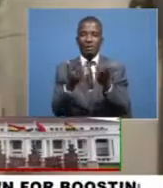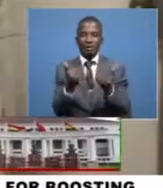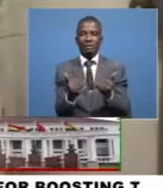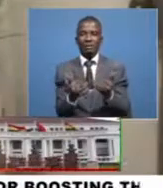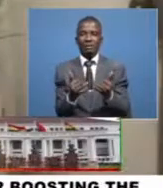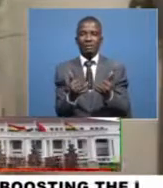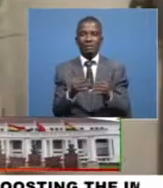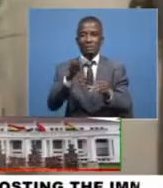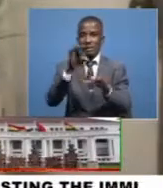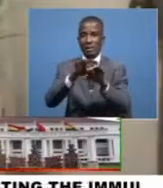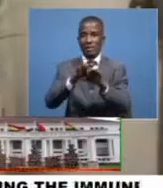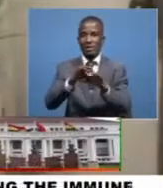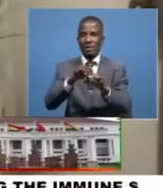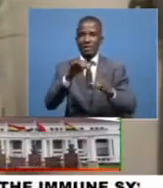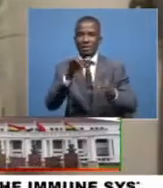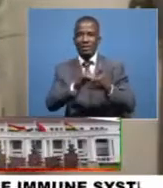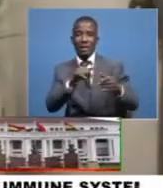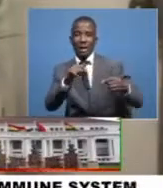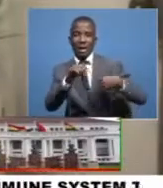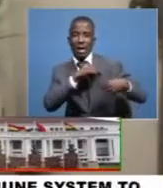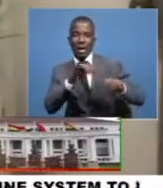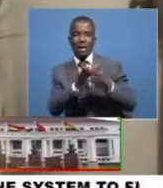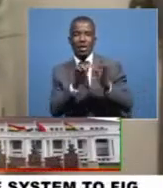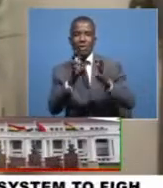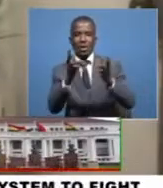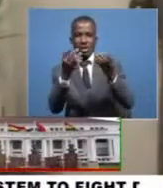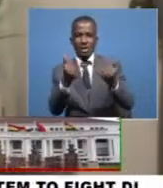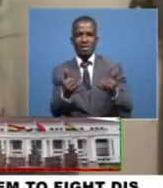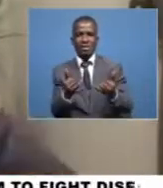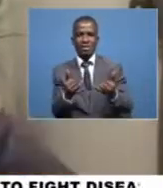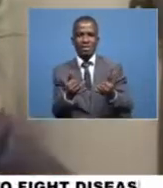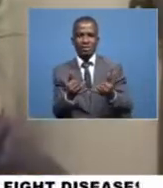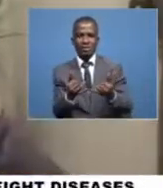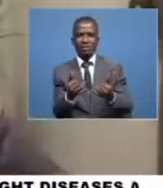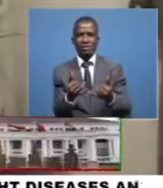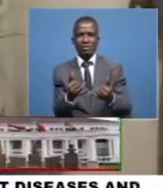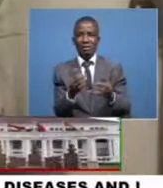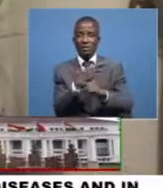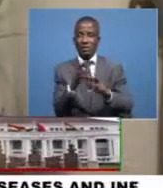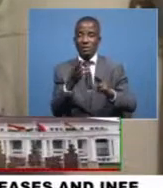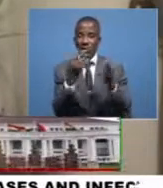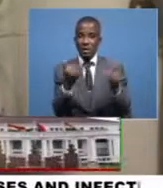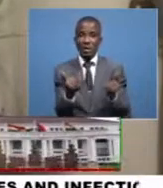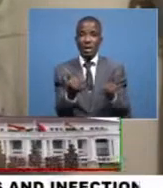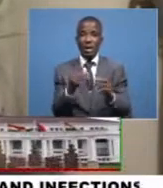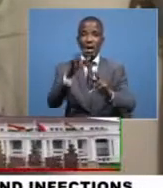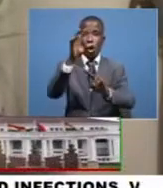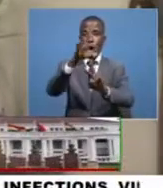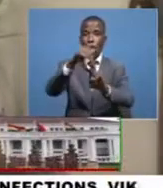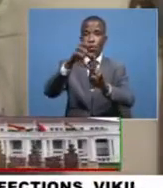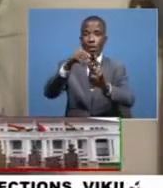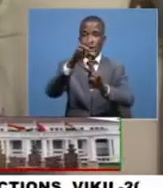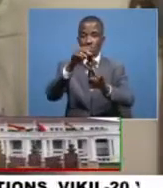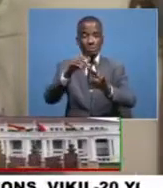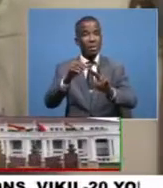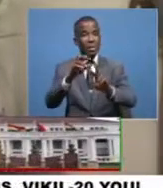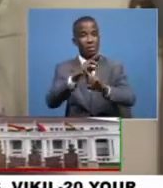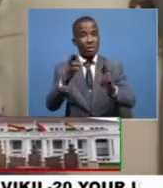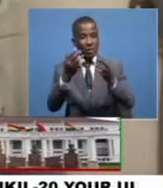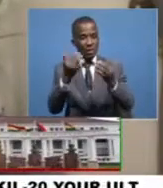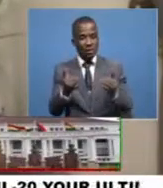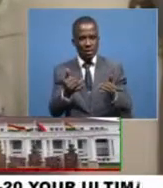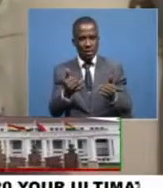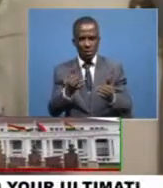election petition case of this nature. So what options are available right now in terms of the air before the court are what has